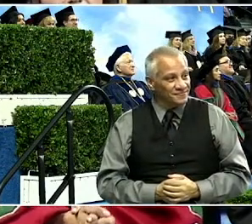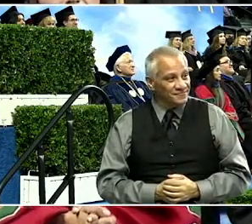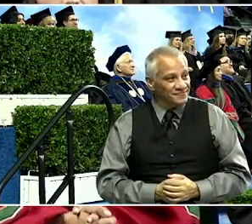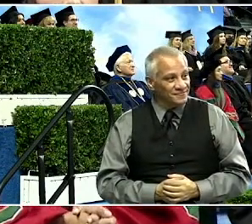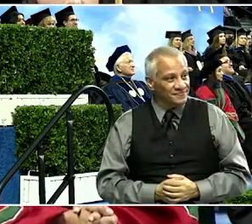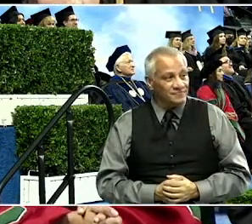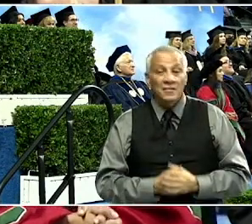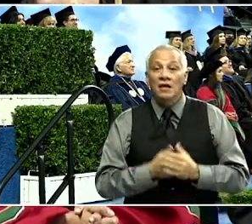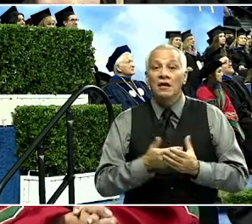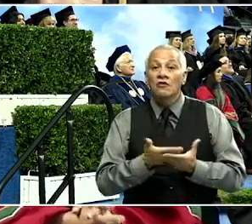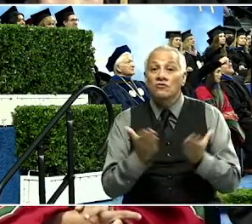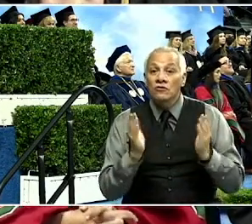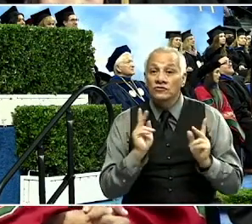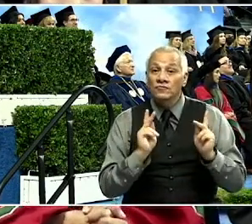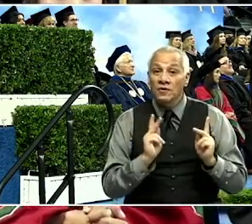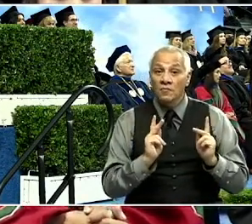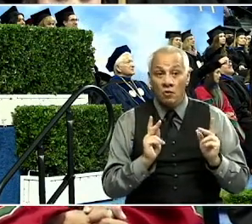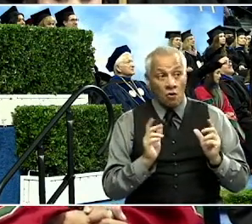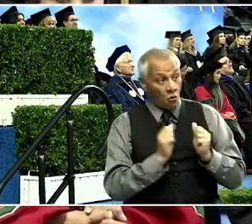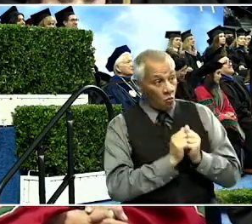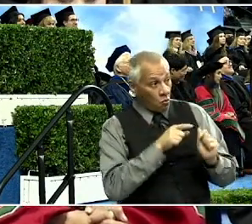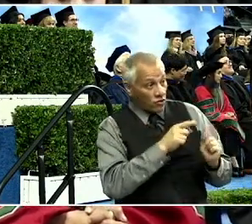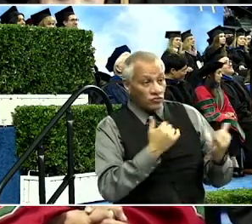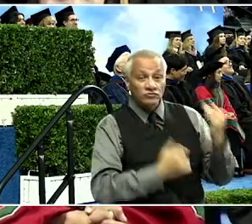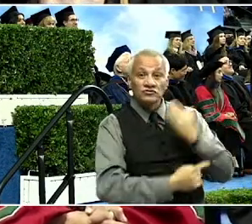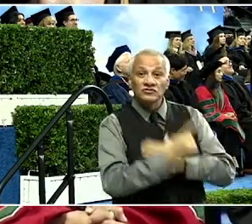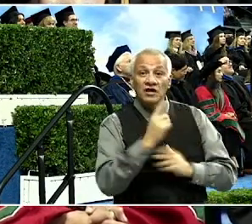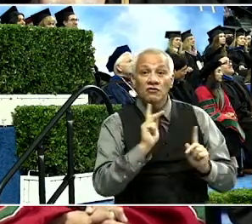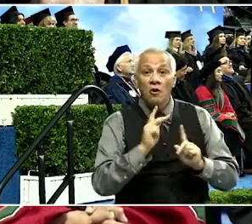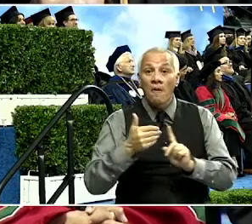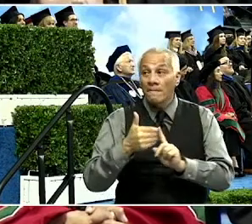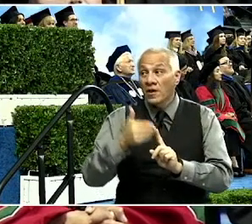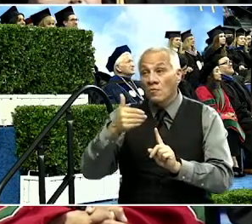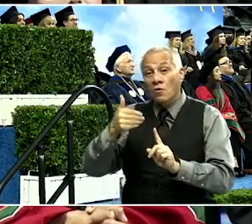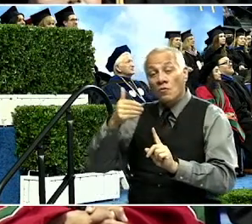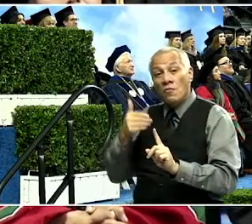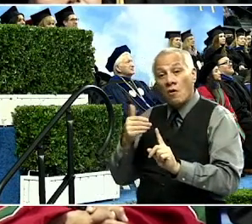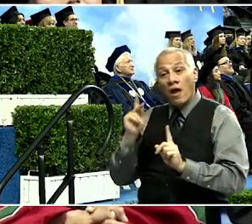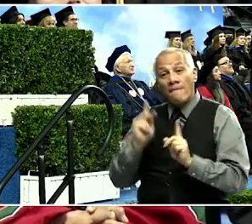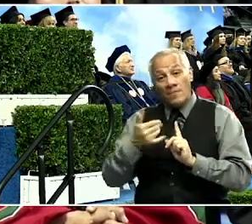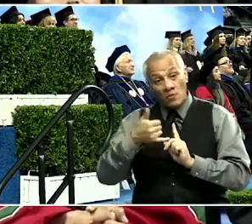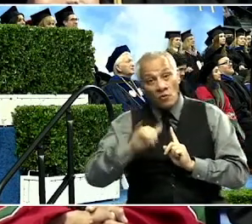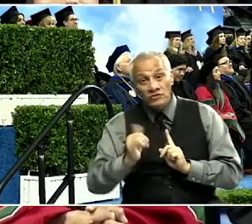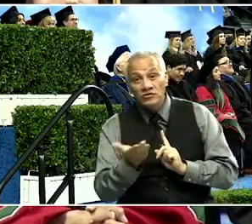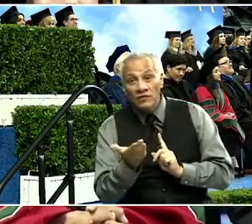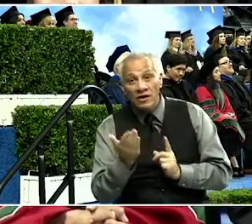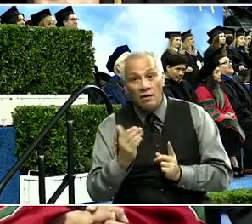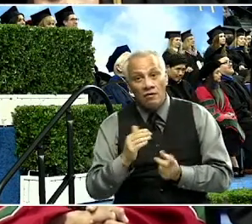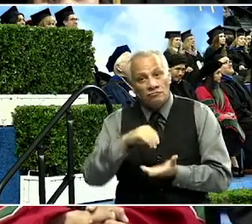Those who are here with you today, those who came before you, and those who remain here on campus